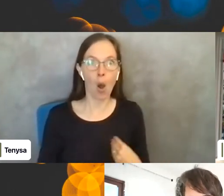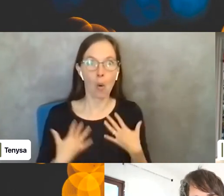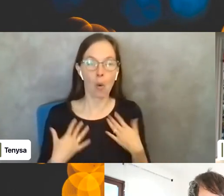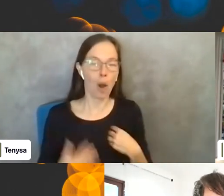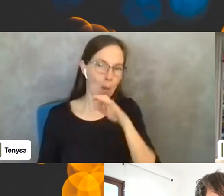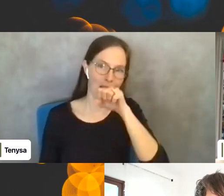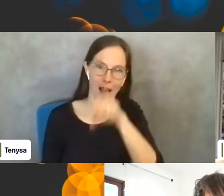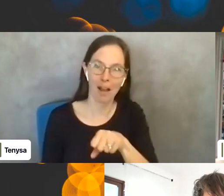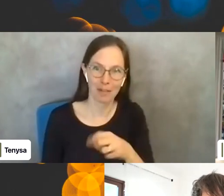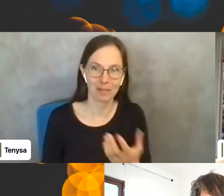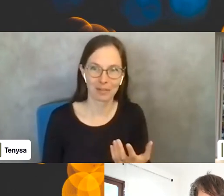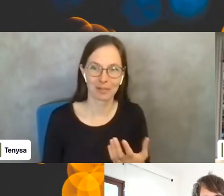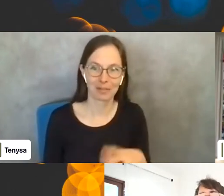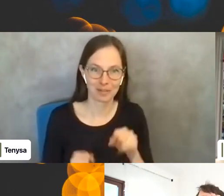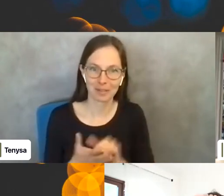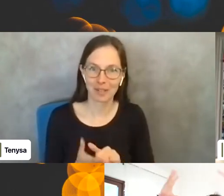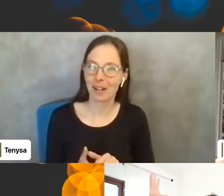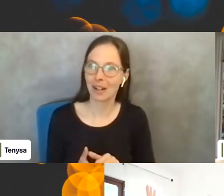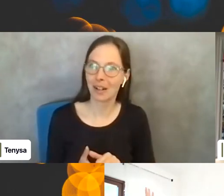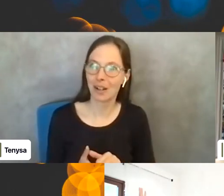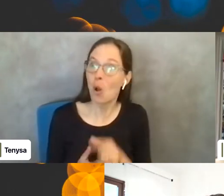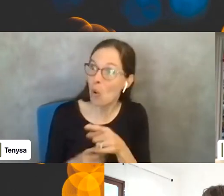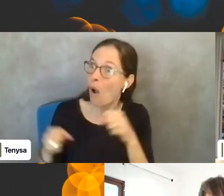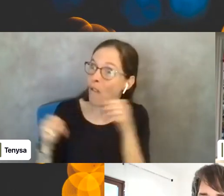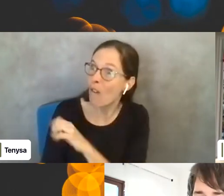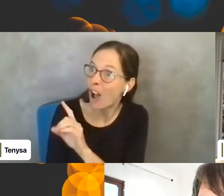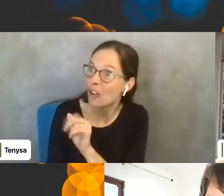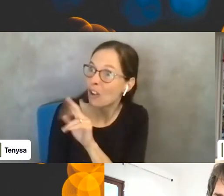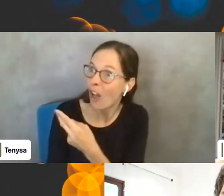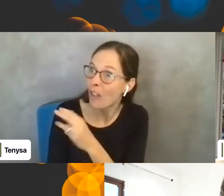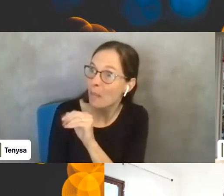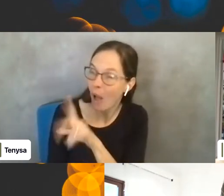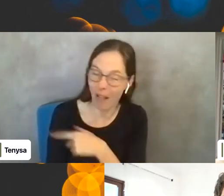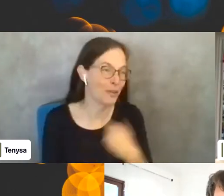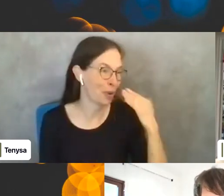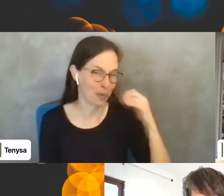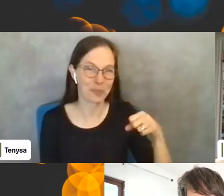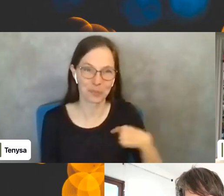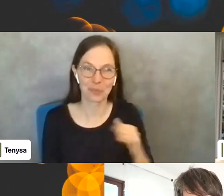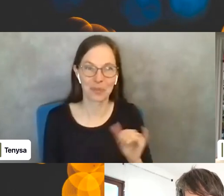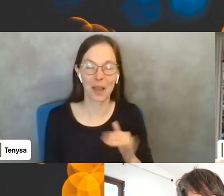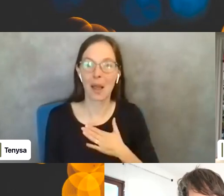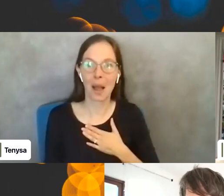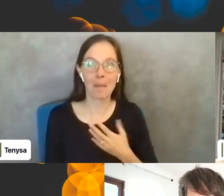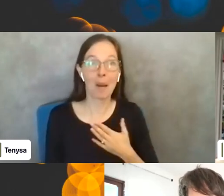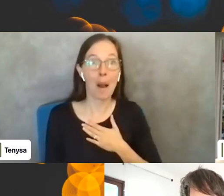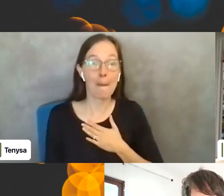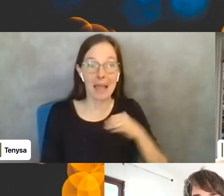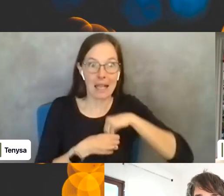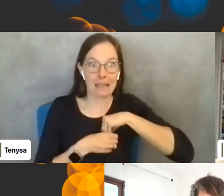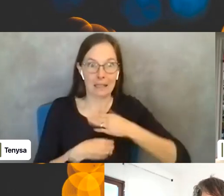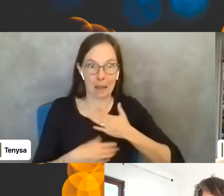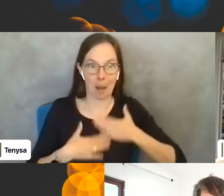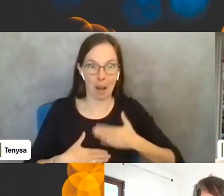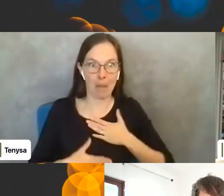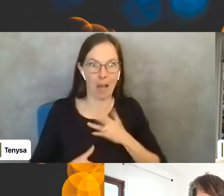love You to fenced pay it back. ball? What? I know. Yeah. I was like, my 13-year-old body, I was like, oh